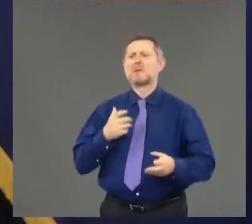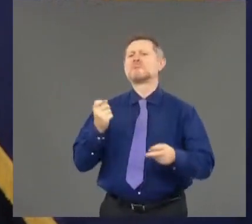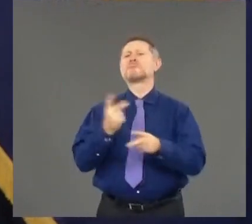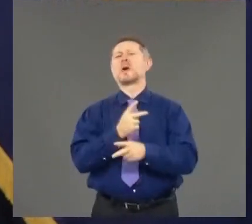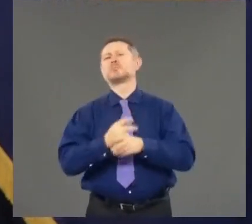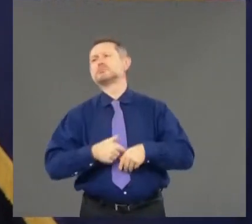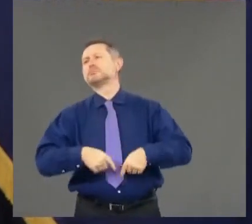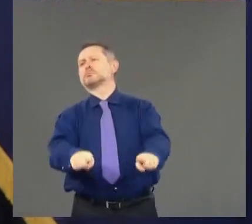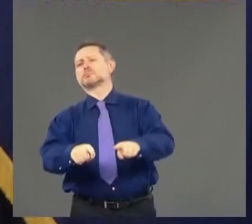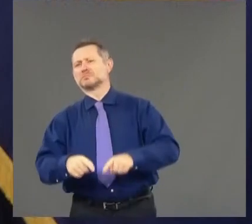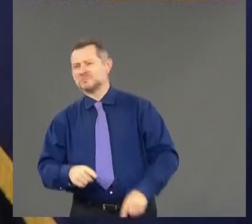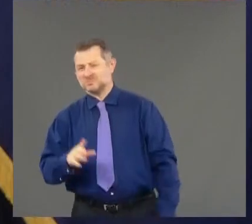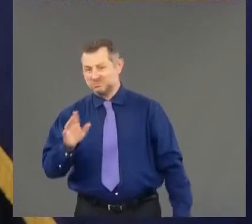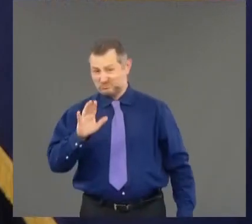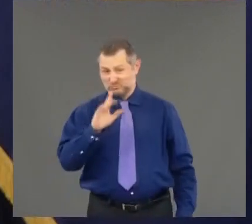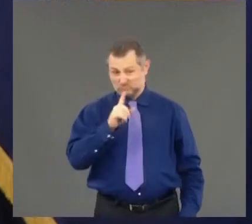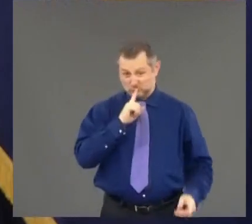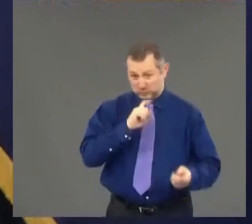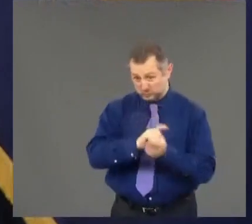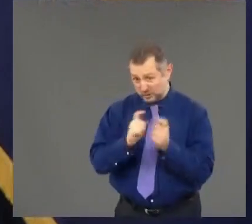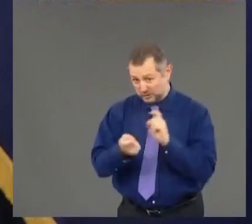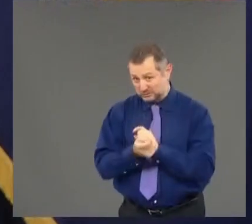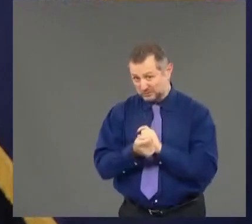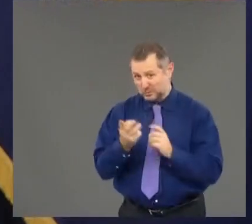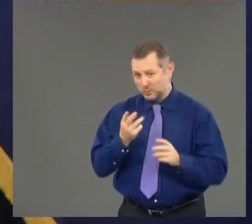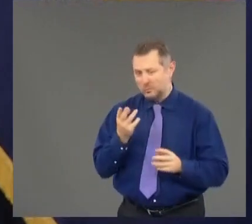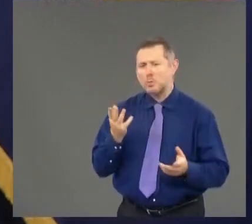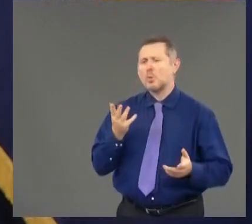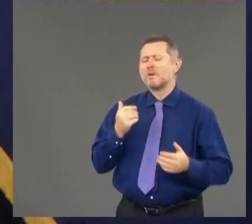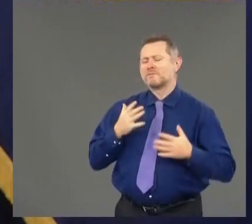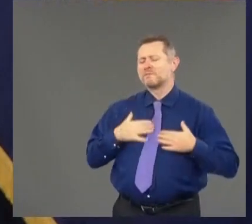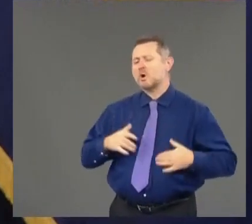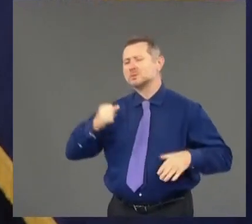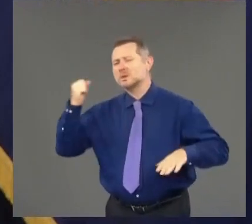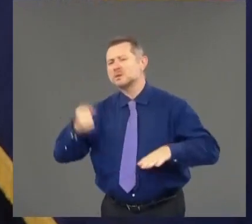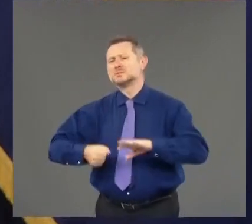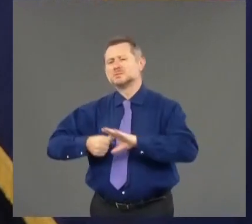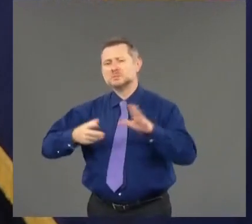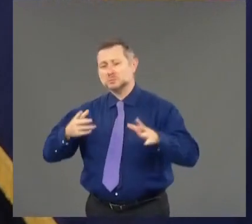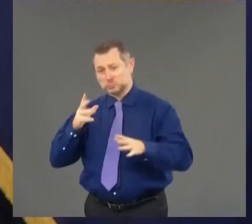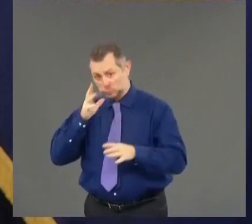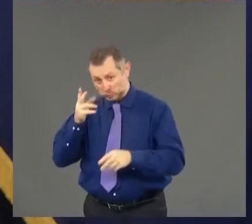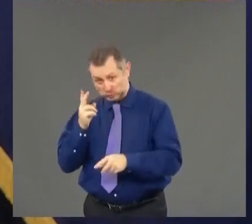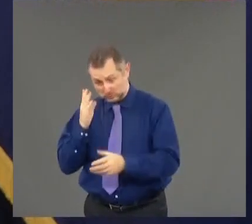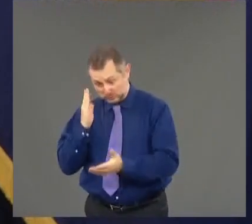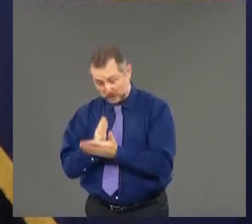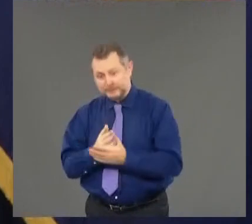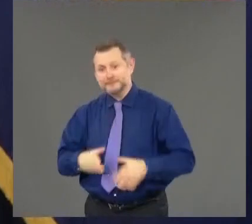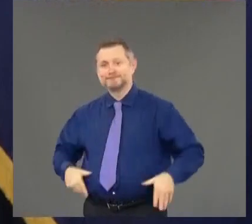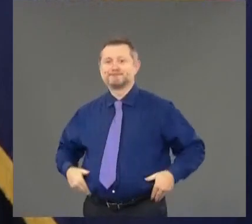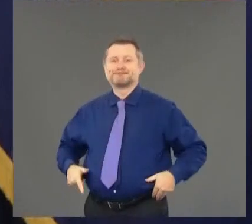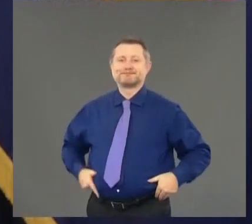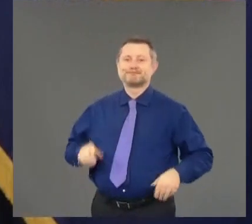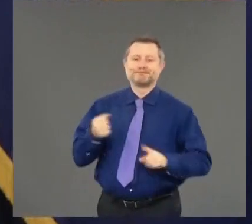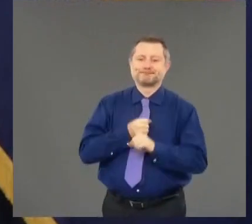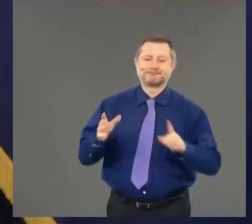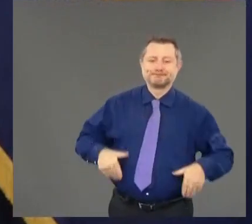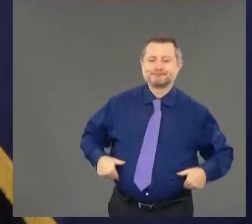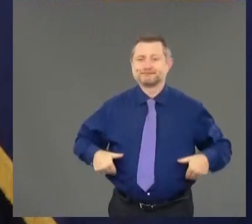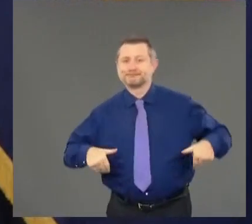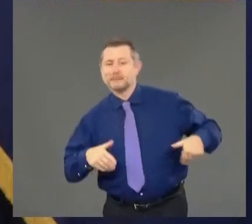Does it change the use of force policy? Are they going to stop beating people? Does it do anything on their